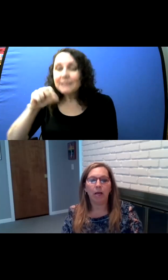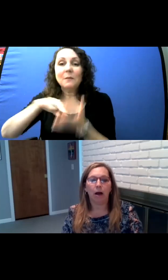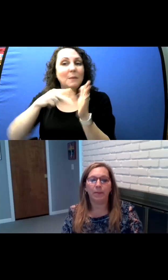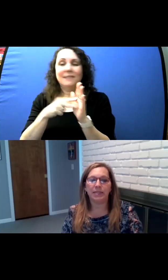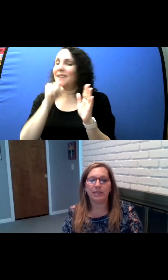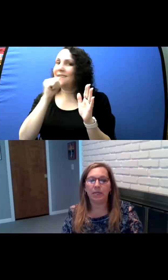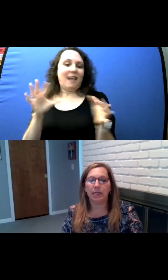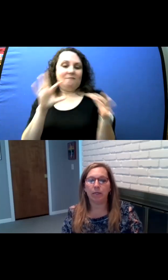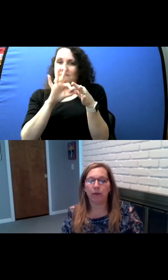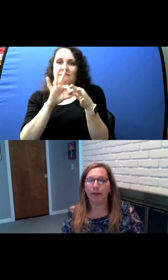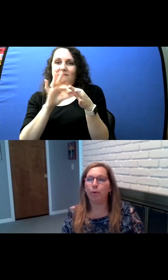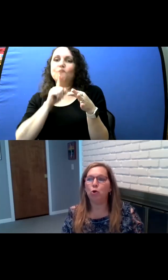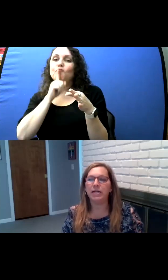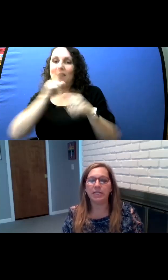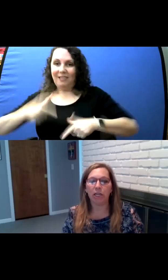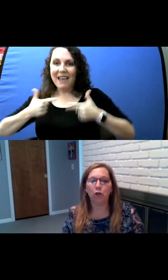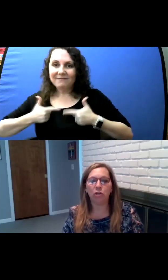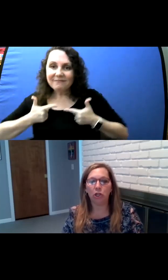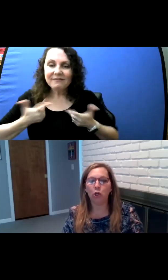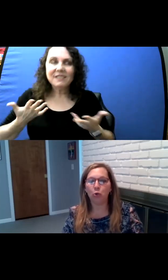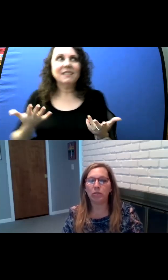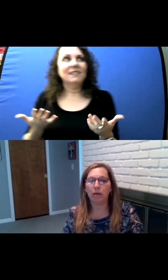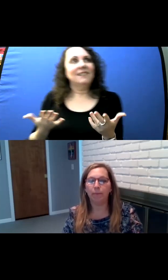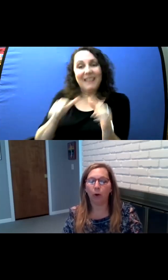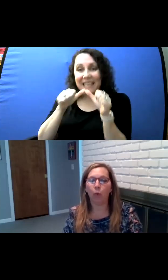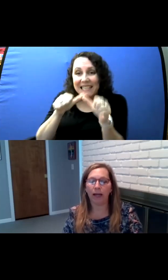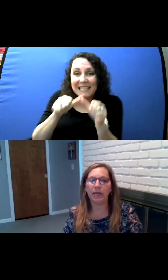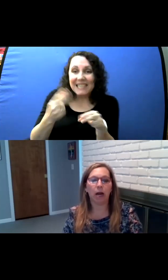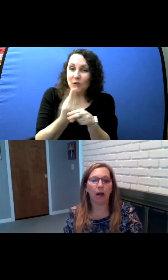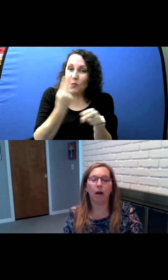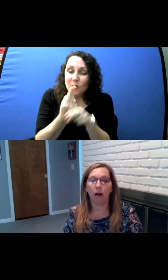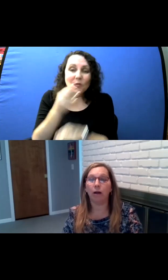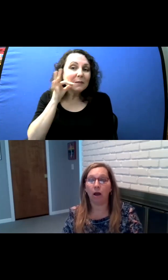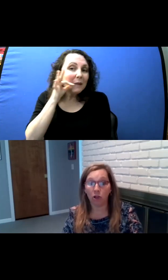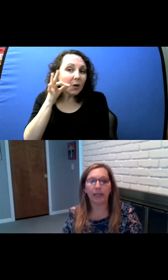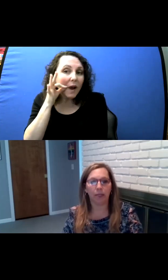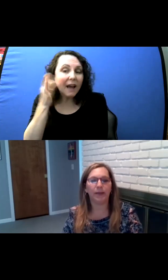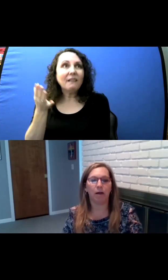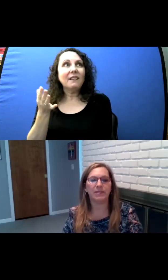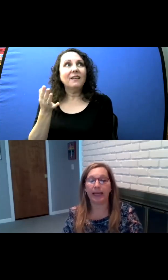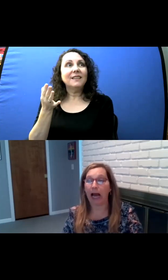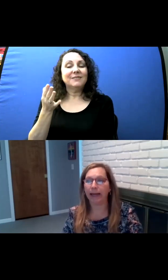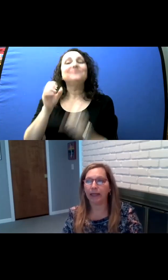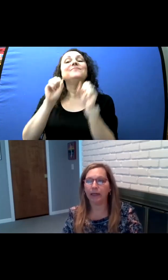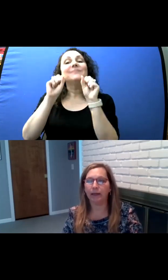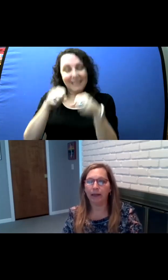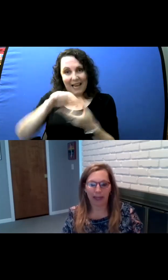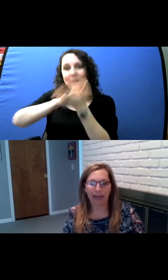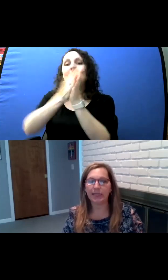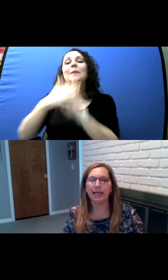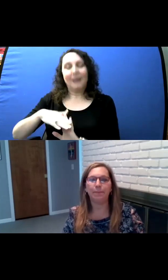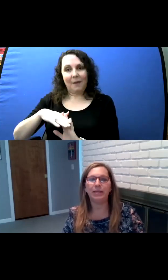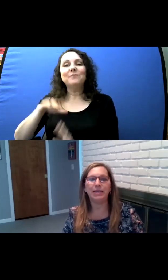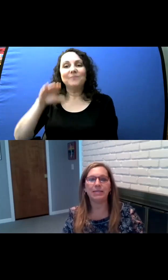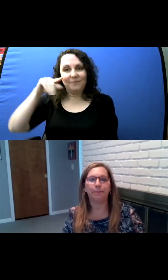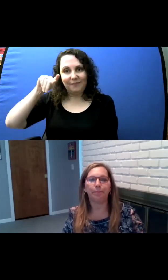Okay, it's people who continue to use marijuana are likely to become psychotic.